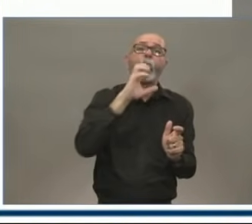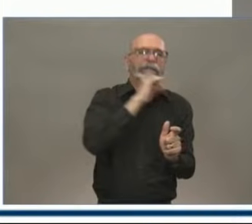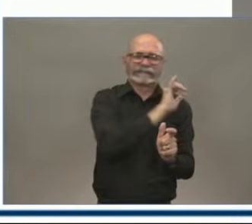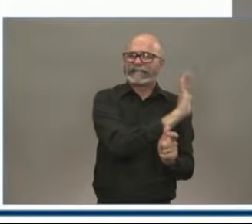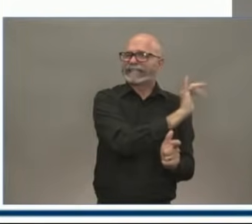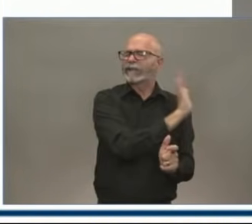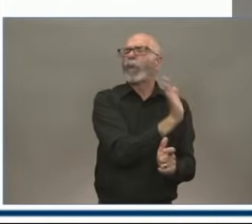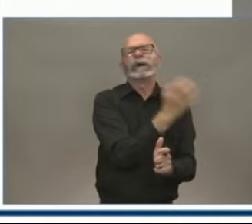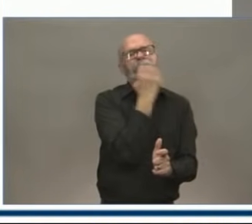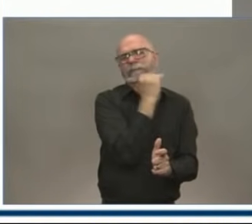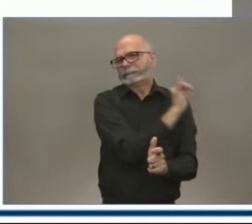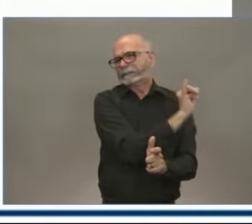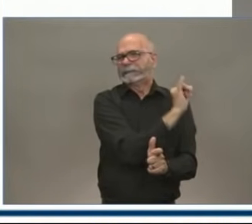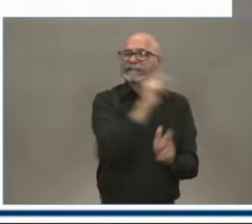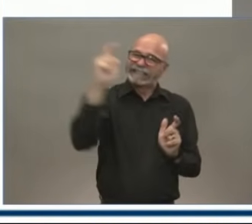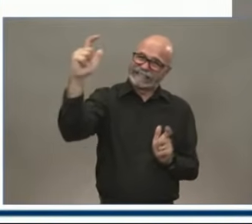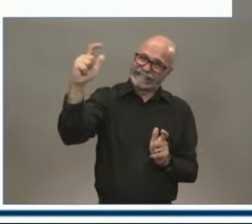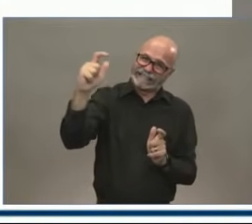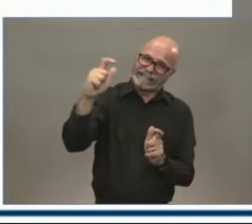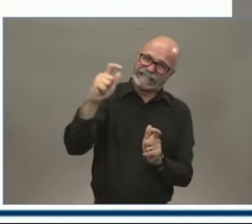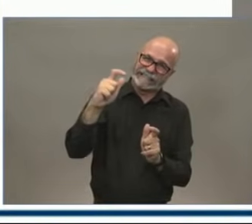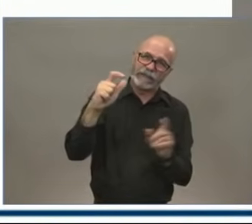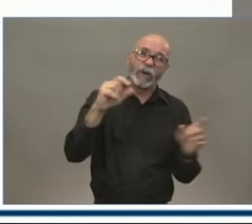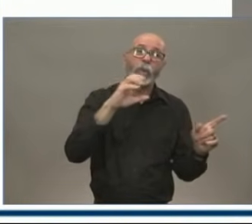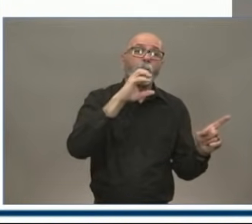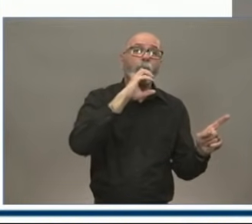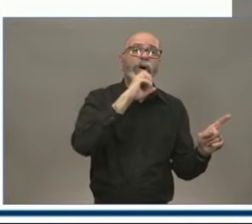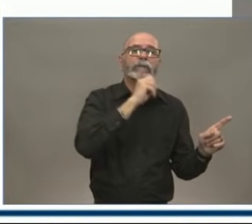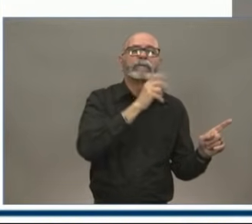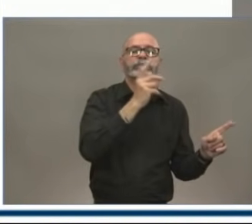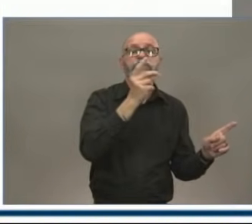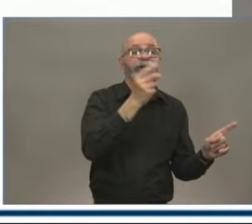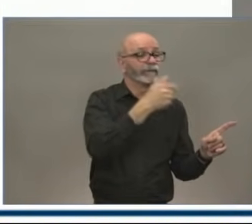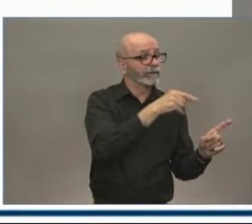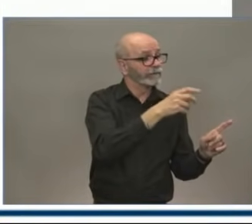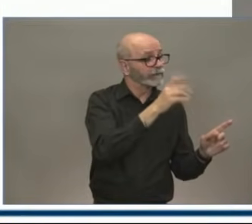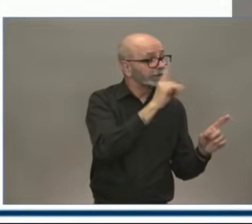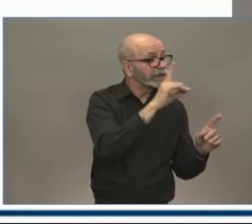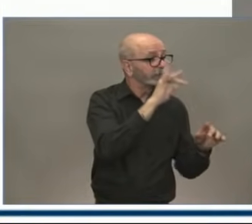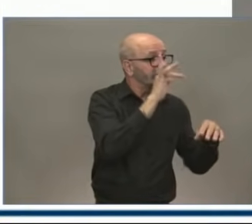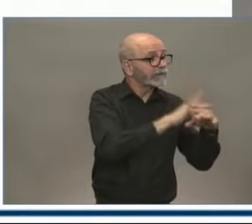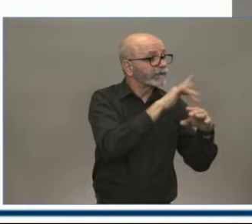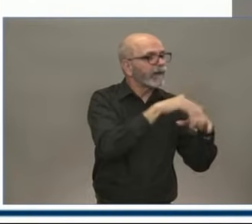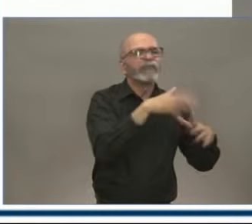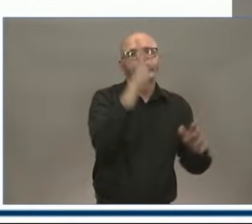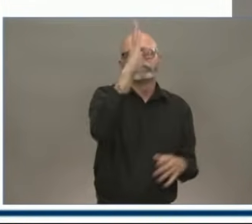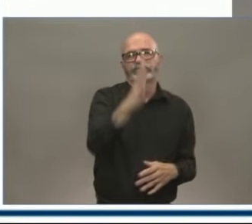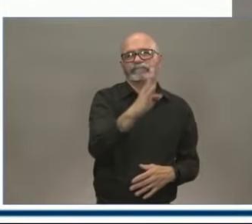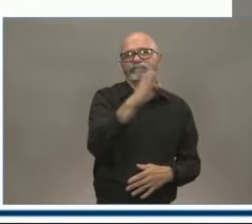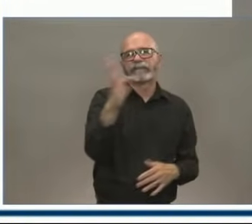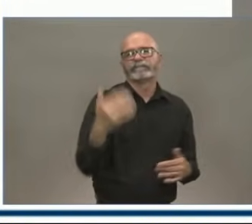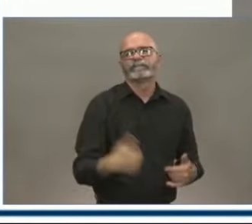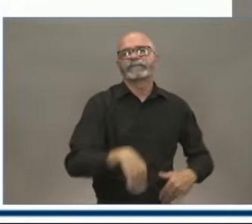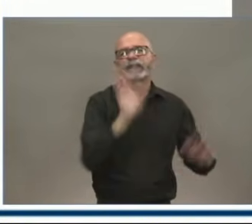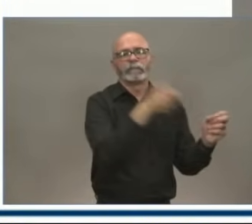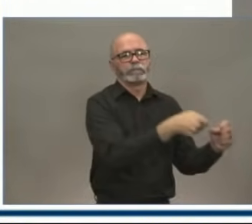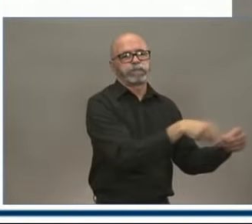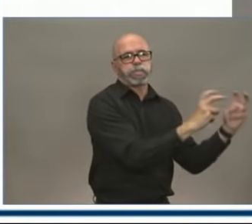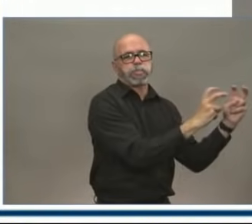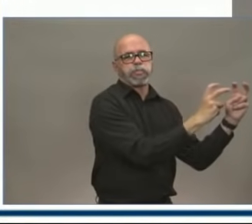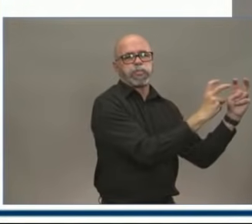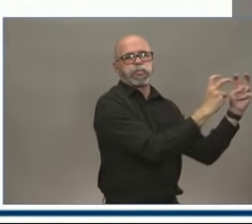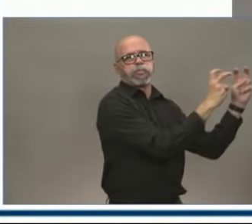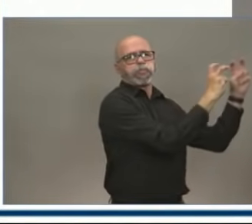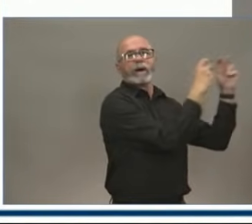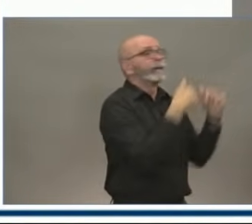do is then have it spread into older demographics where then the risk of severe disease and the requirement for